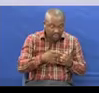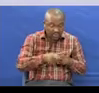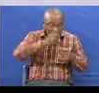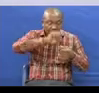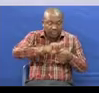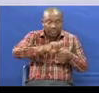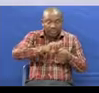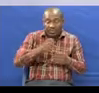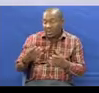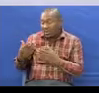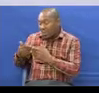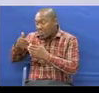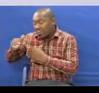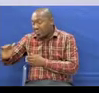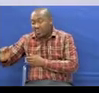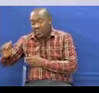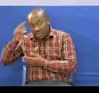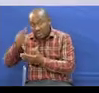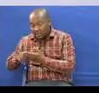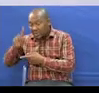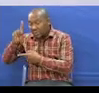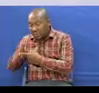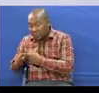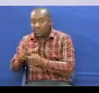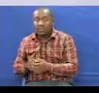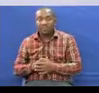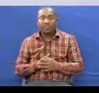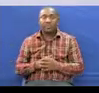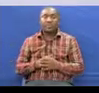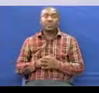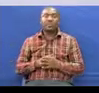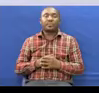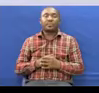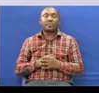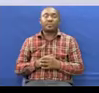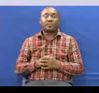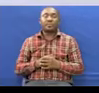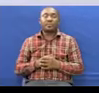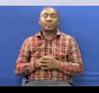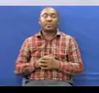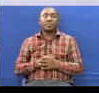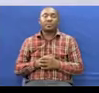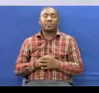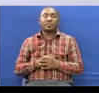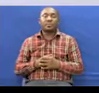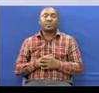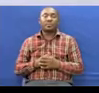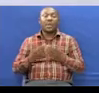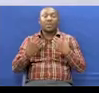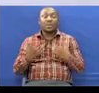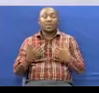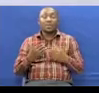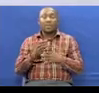moving in, they are moving in, this it can lead to the increase in the populations. But when they are moving out, their